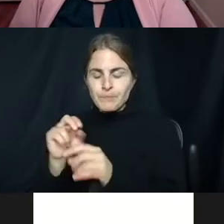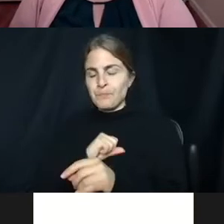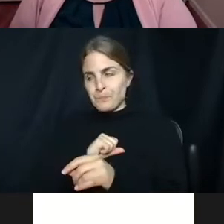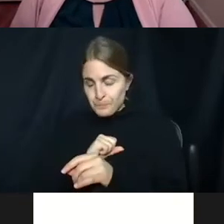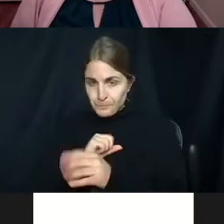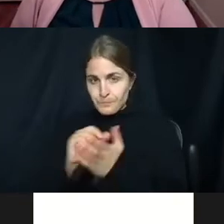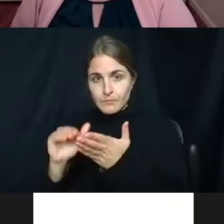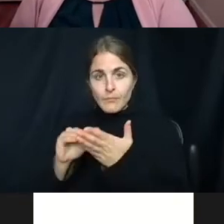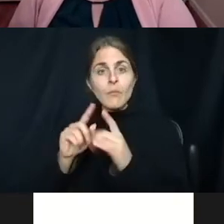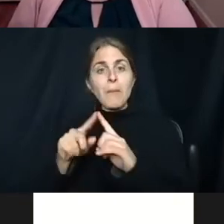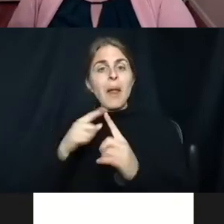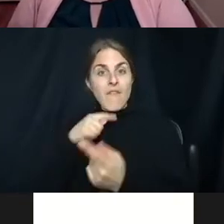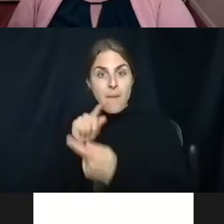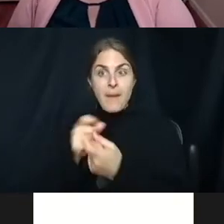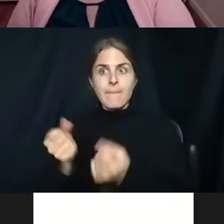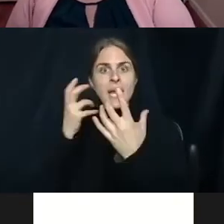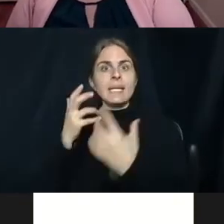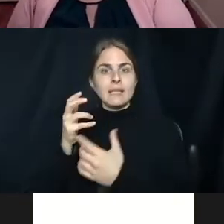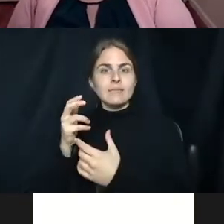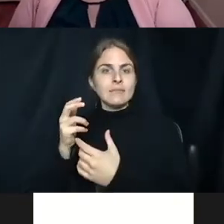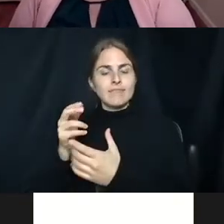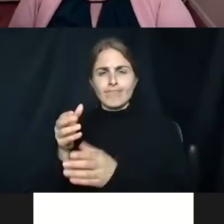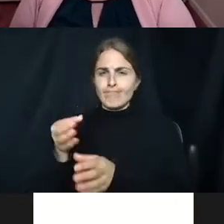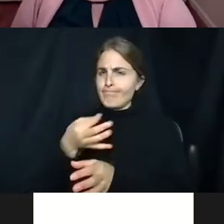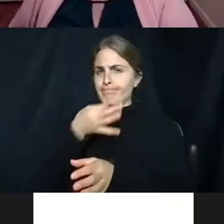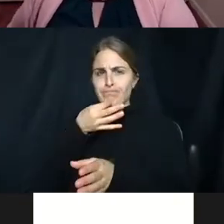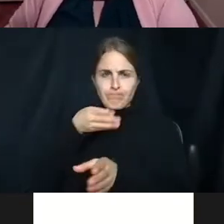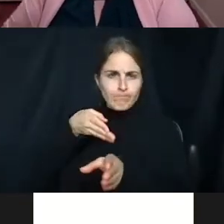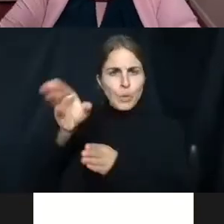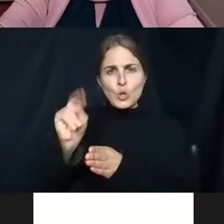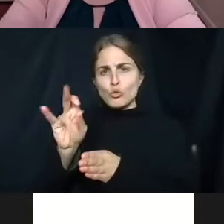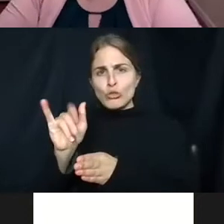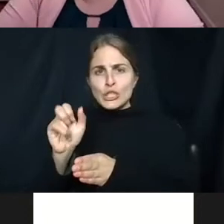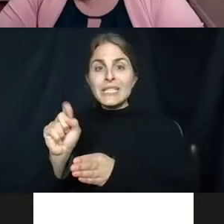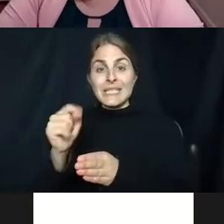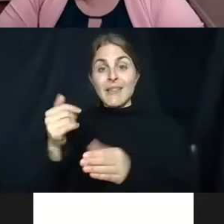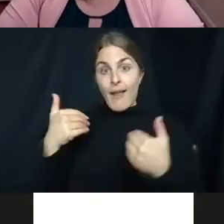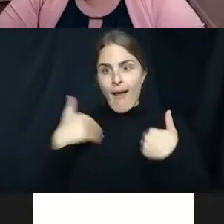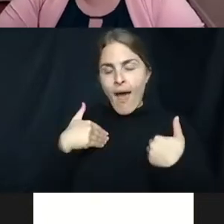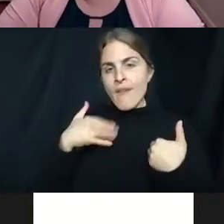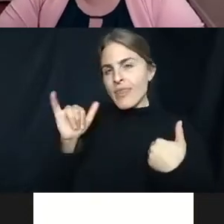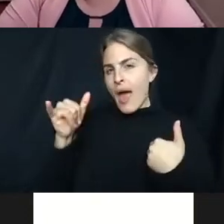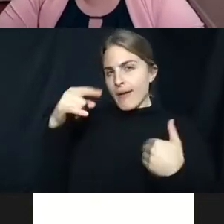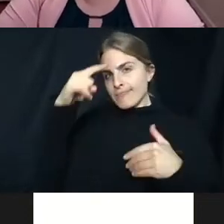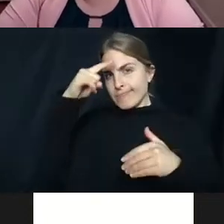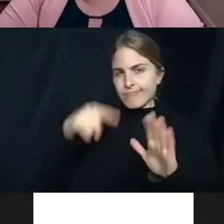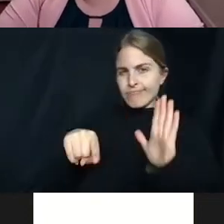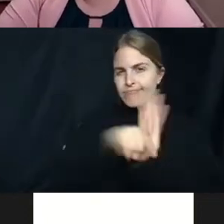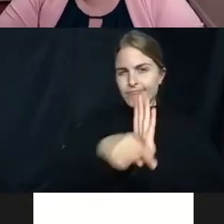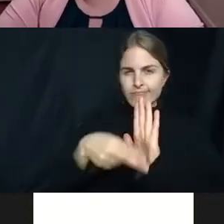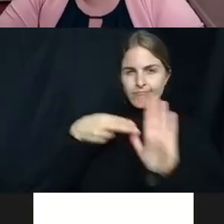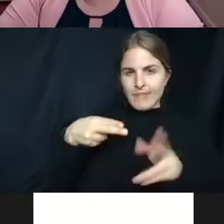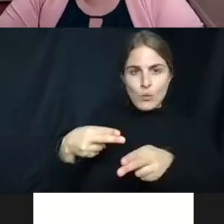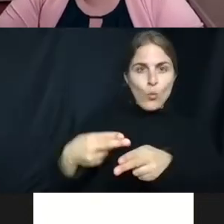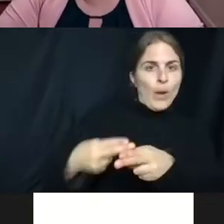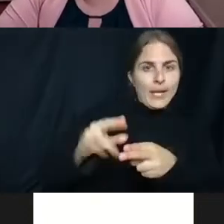I've also met a lot of nutritionists who do have, you know, some of these like weight stigmas as well too. So, you know, in the fields that you all work in, how do